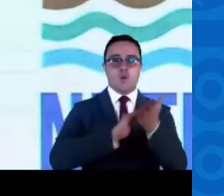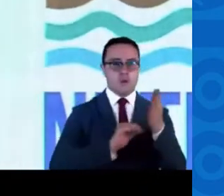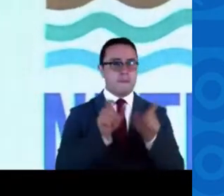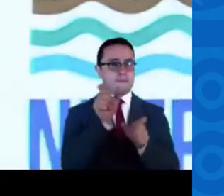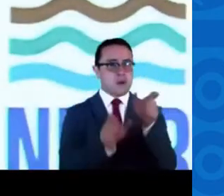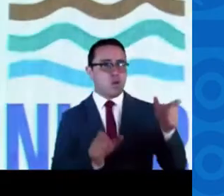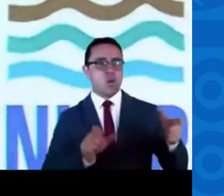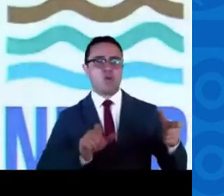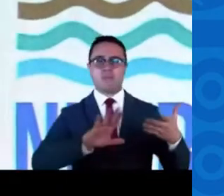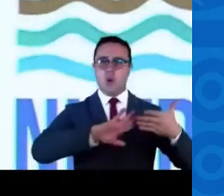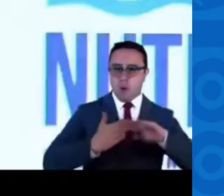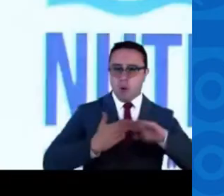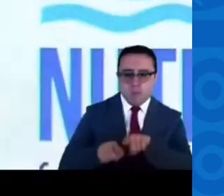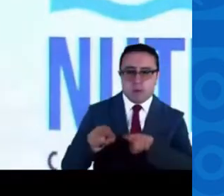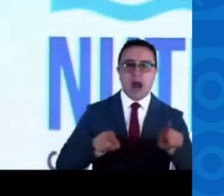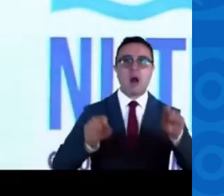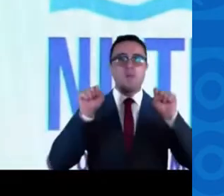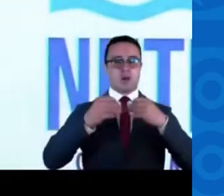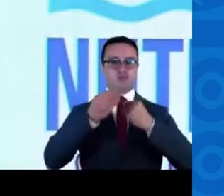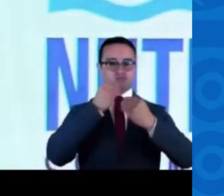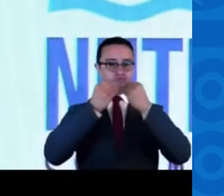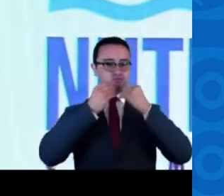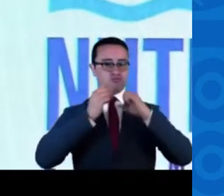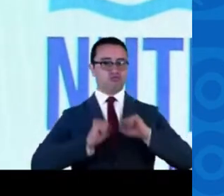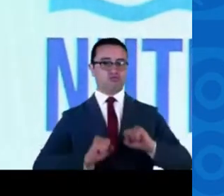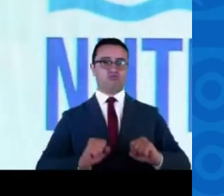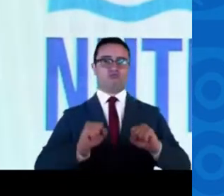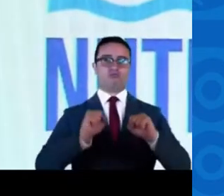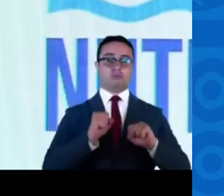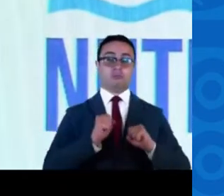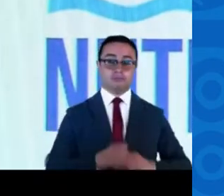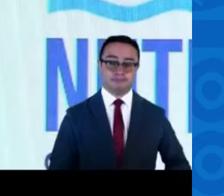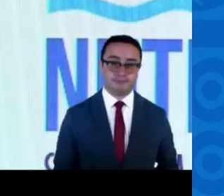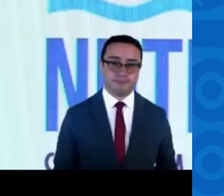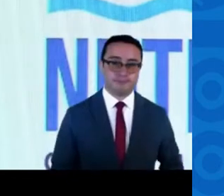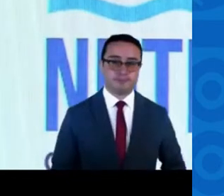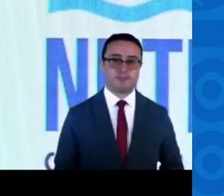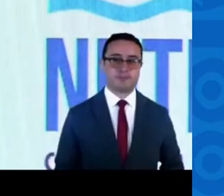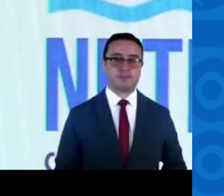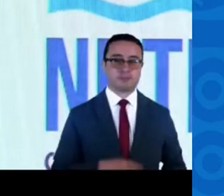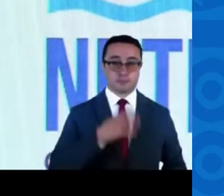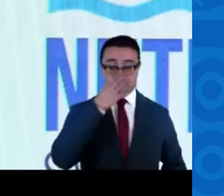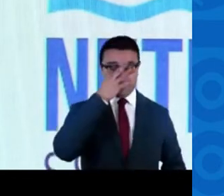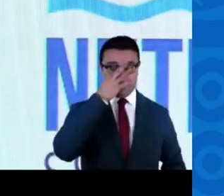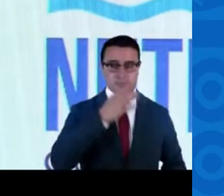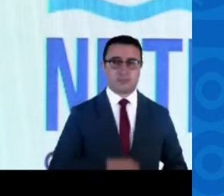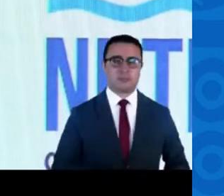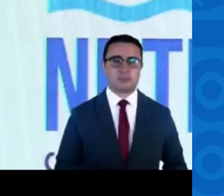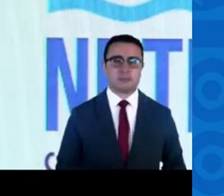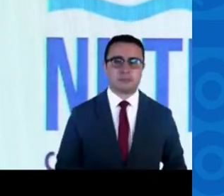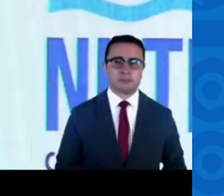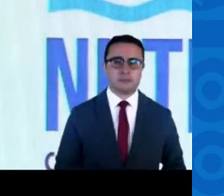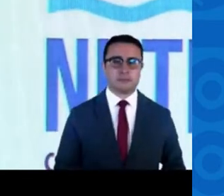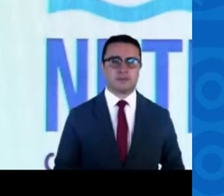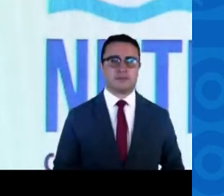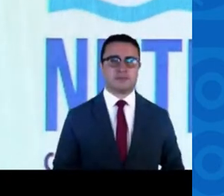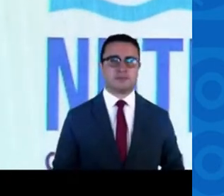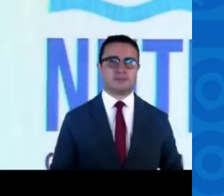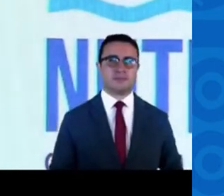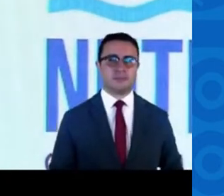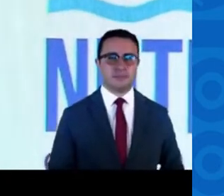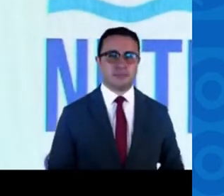for their food and nutritional goals. We are committed to promote from the